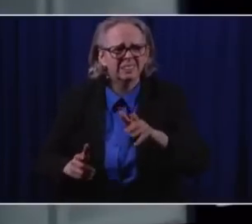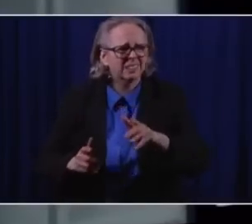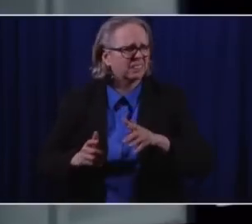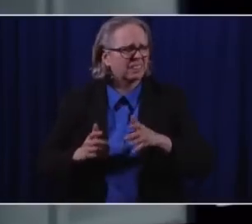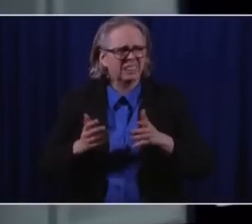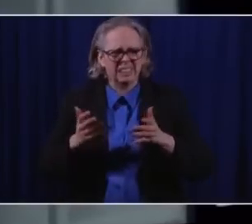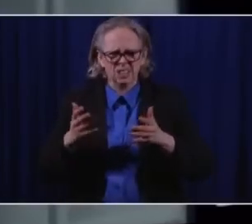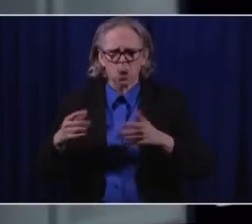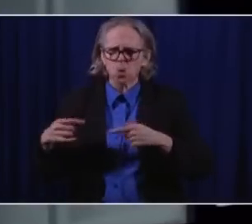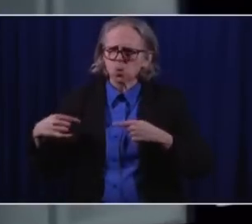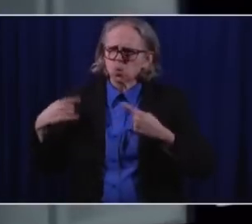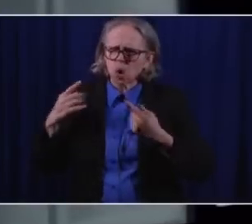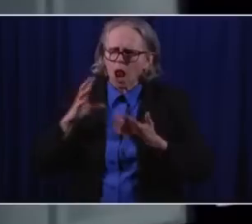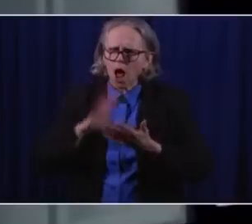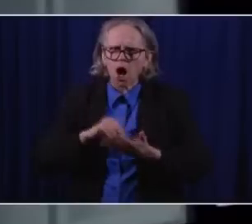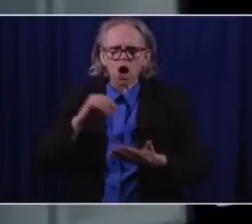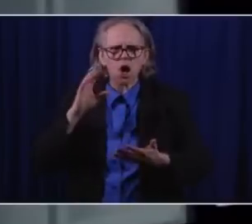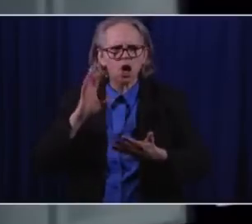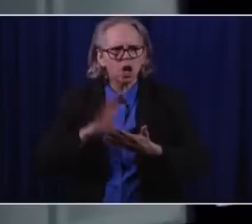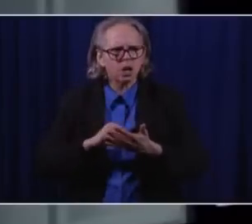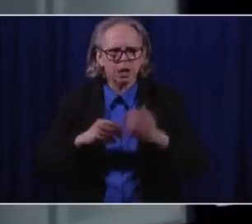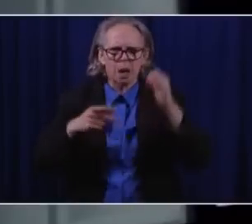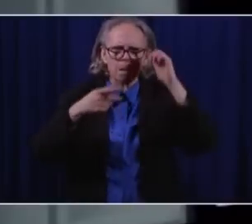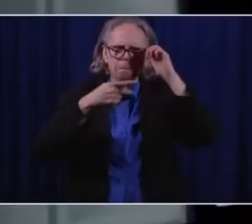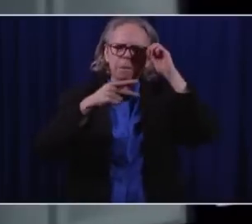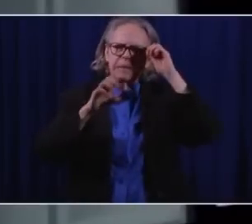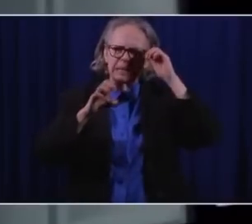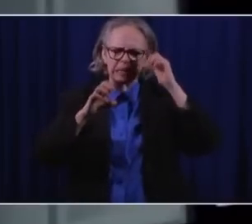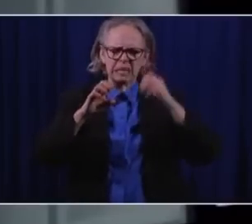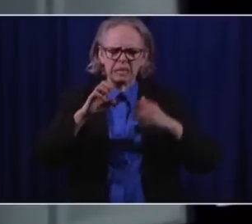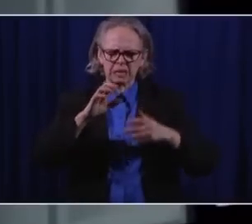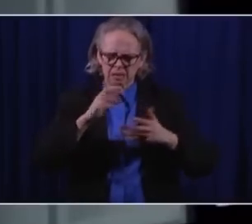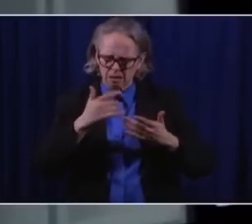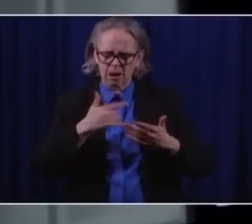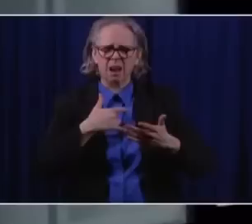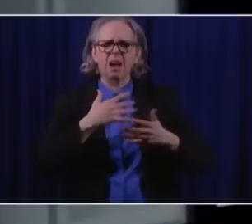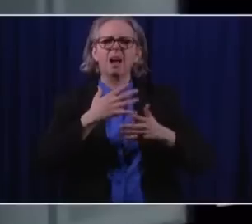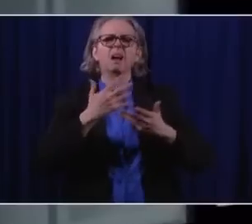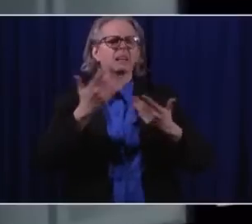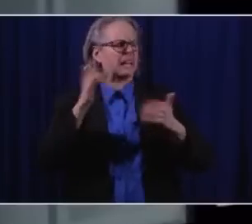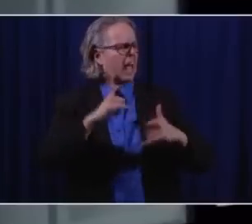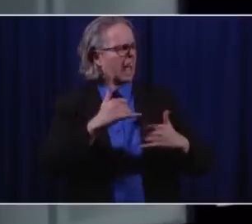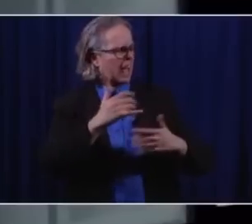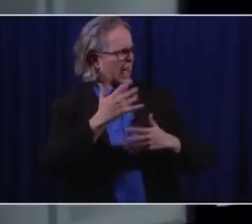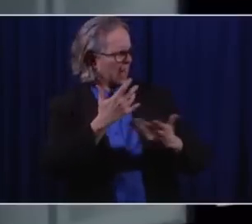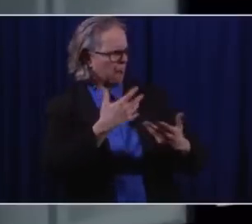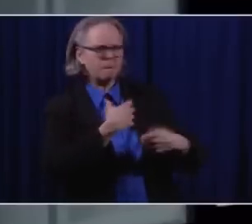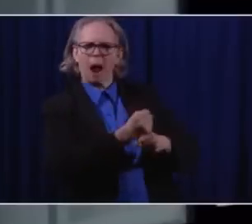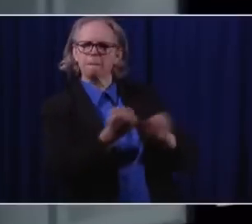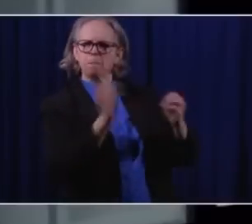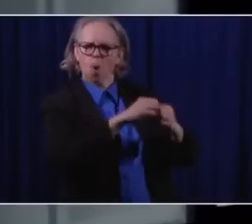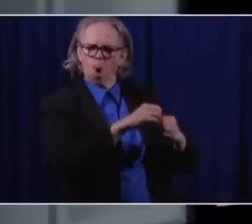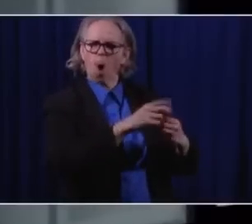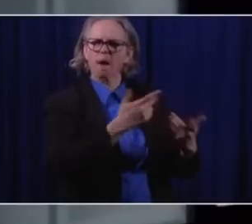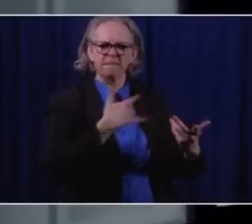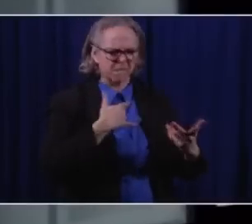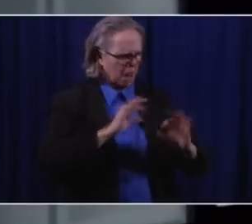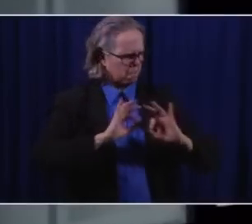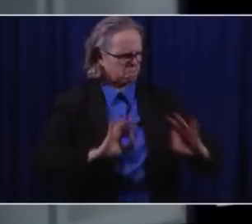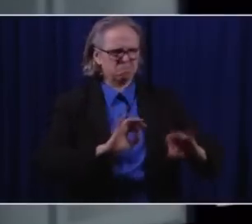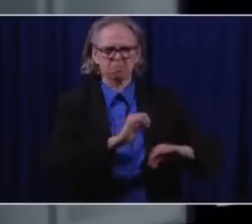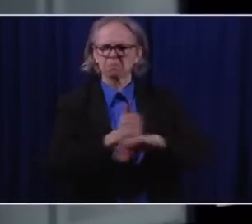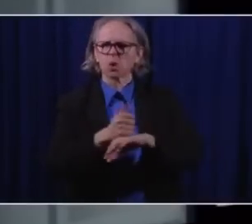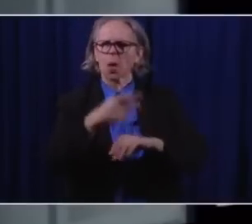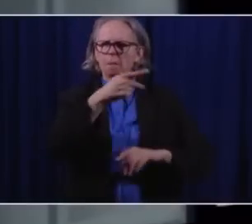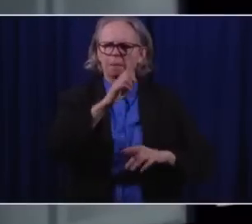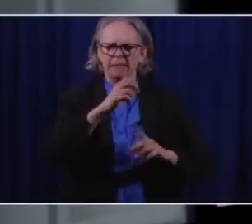and we can manufacture supplies and we can create spaces to place beds and put people in, but what we can't manufacture are